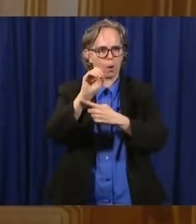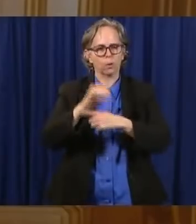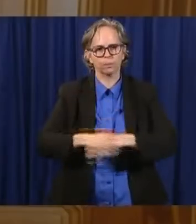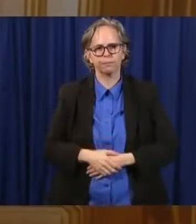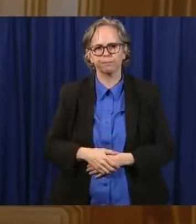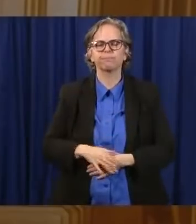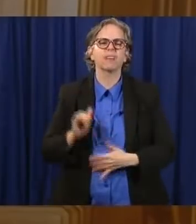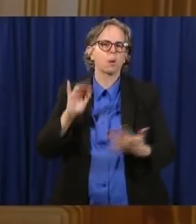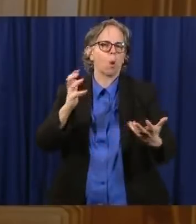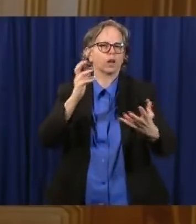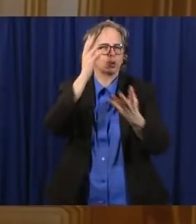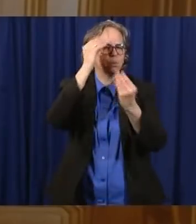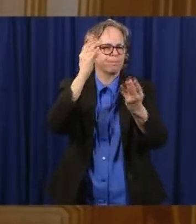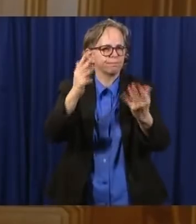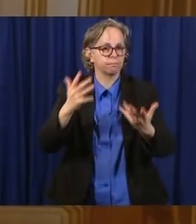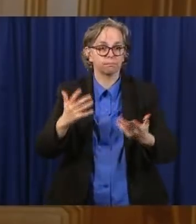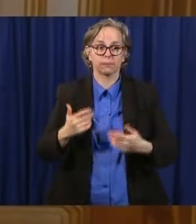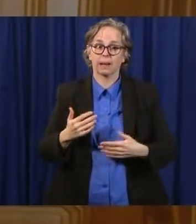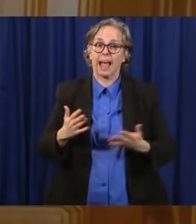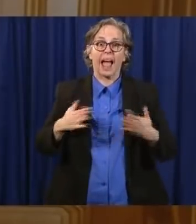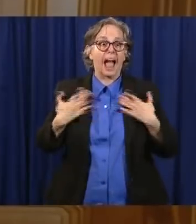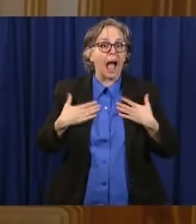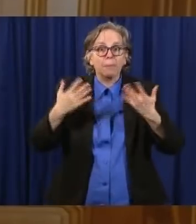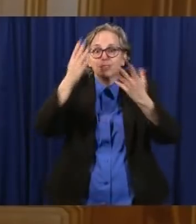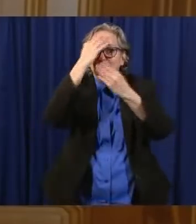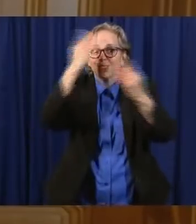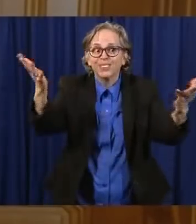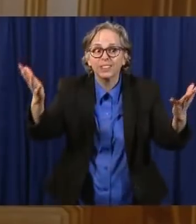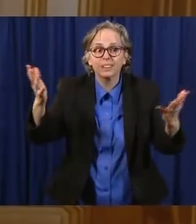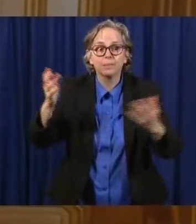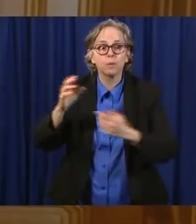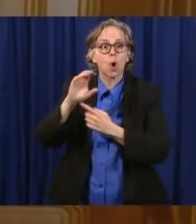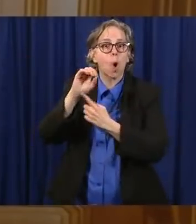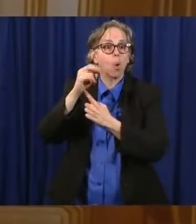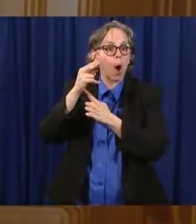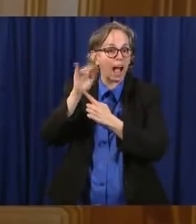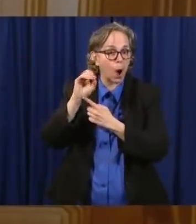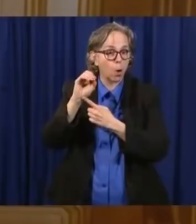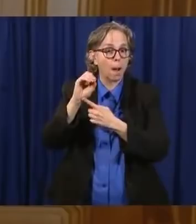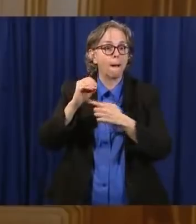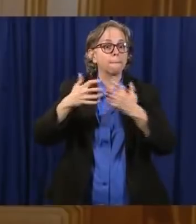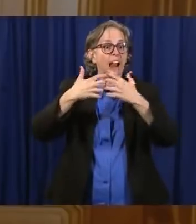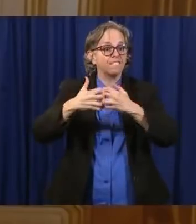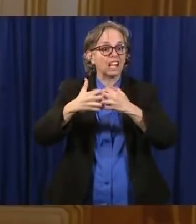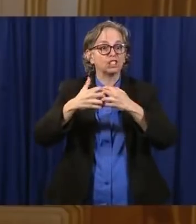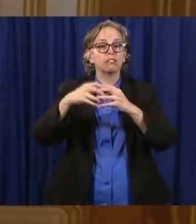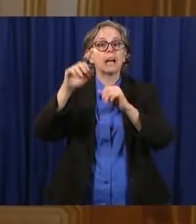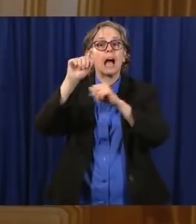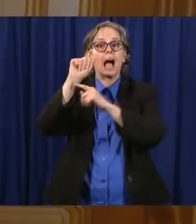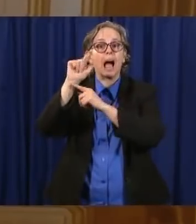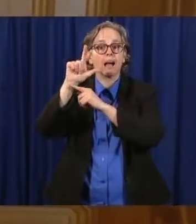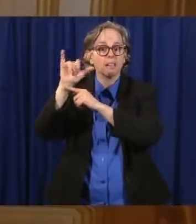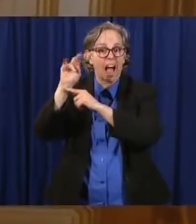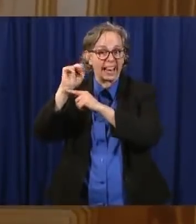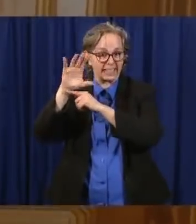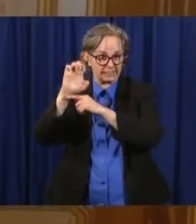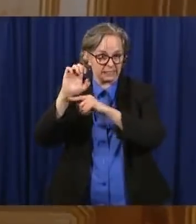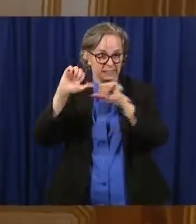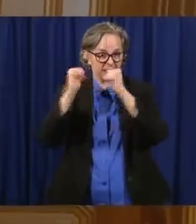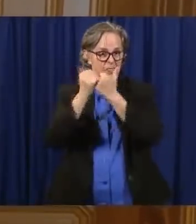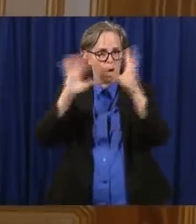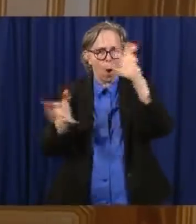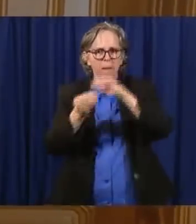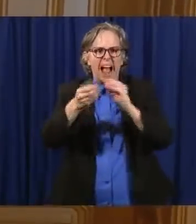I'm pleased to report that through the Ohio Manufacturing Alliance, 19 manufacturers have partnered with